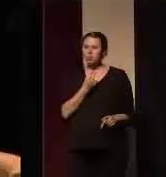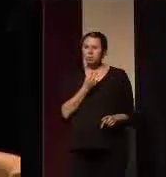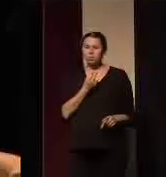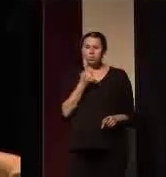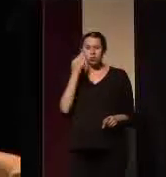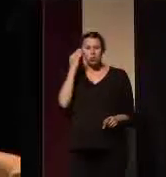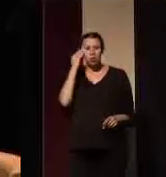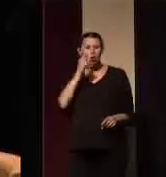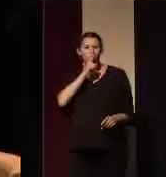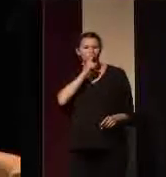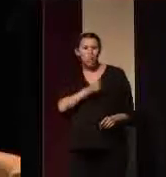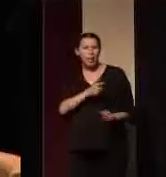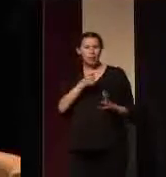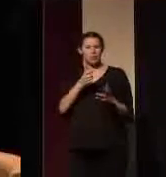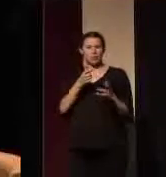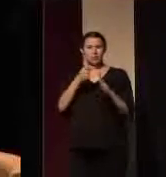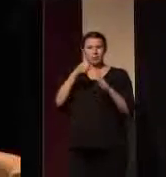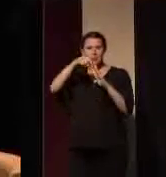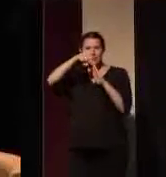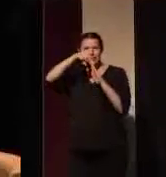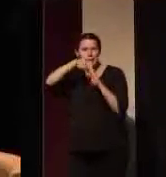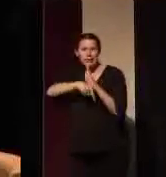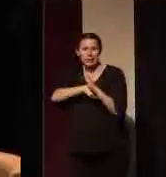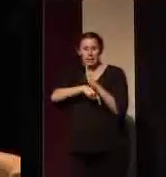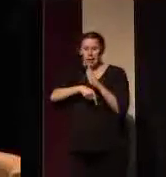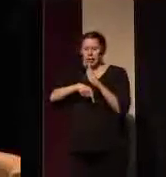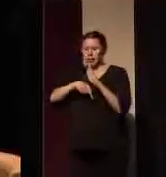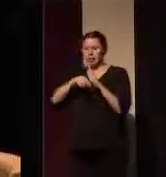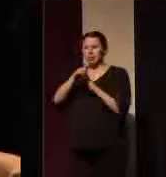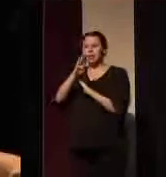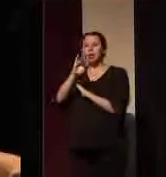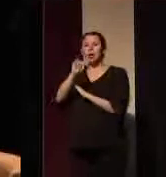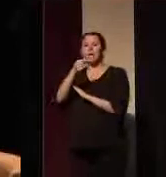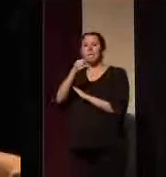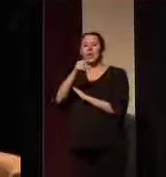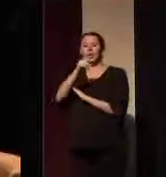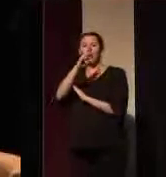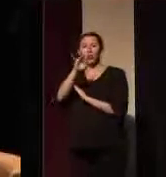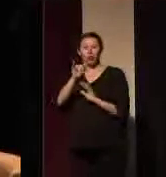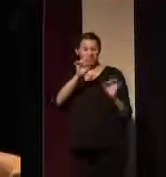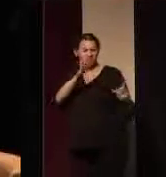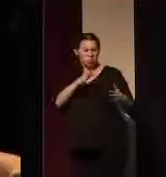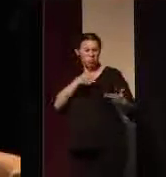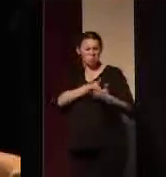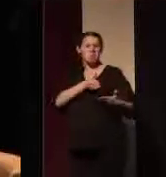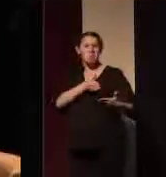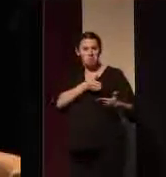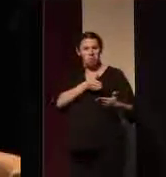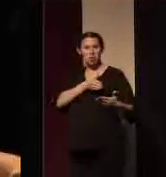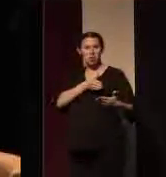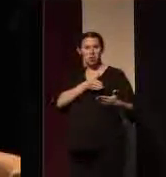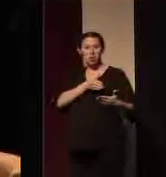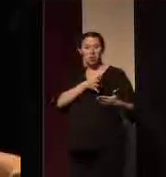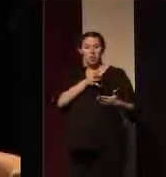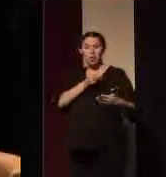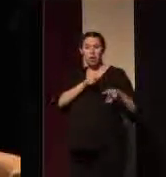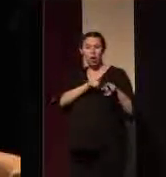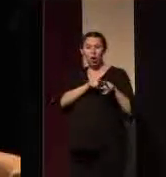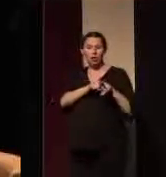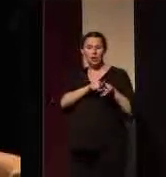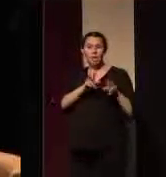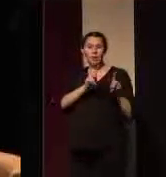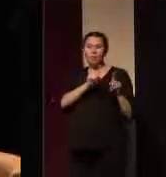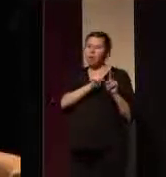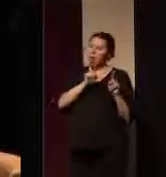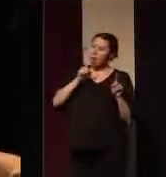real deep, deep-seated bigotry. And on the flip side, we got some folks that are just all the way off to the far left in their